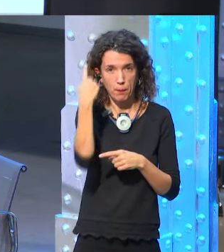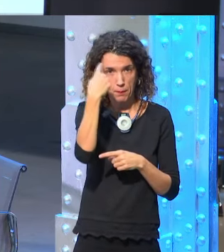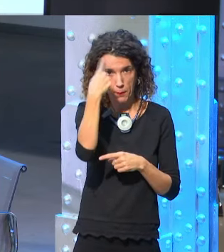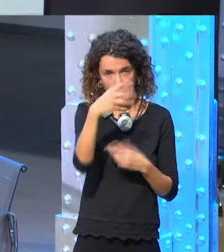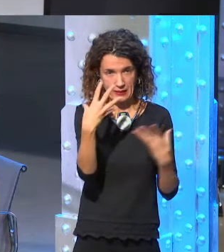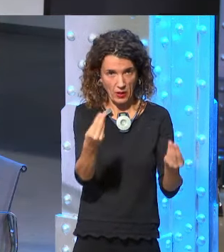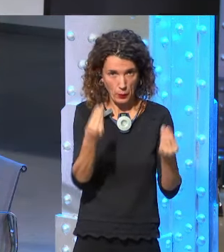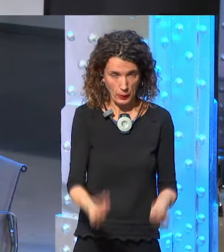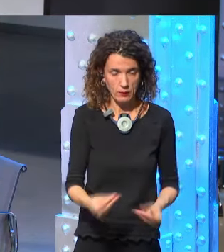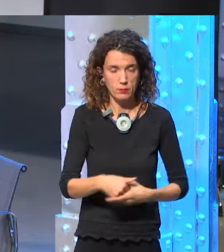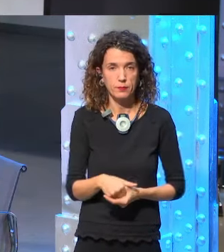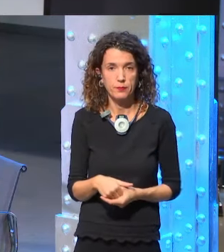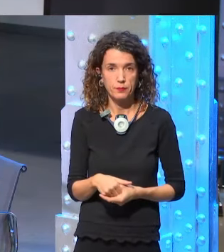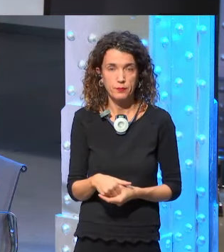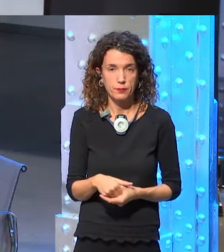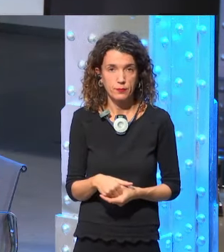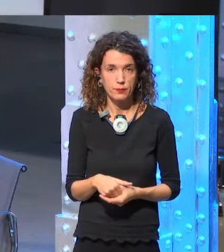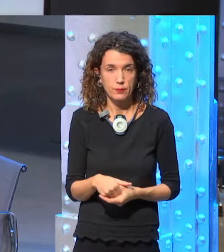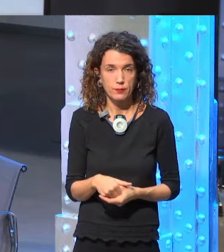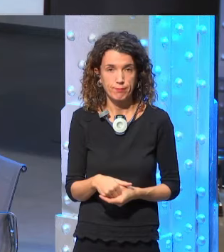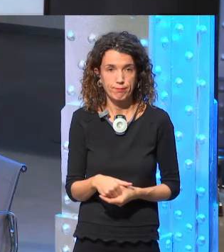and the outside is transformable.